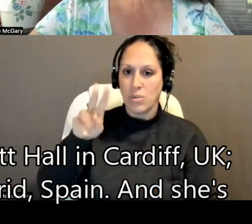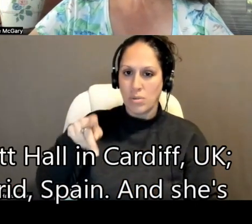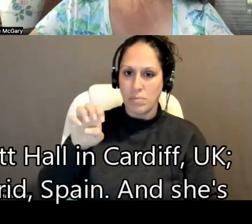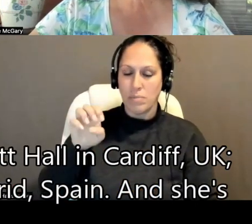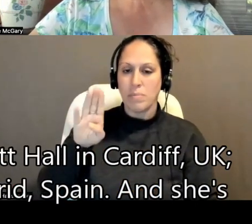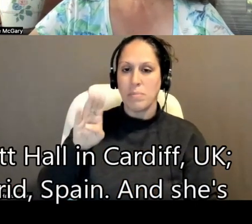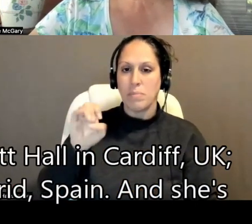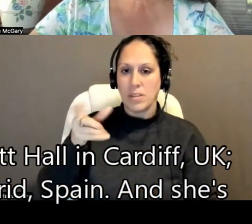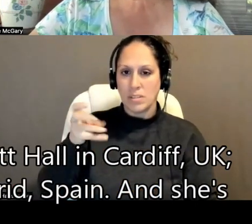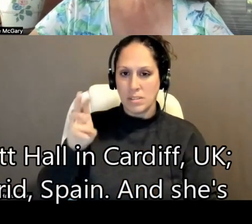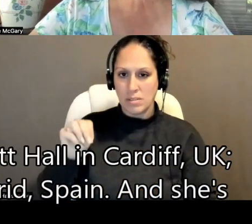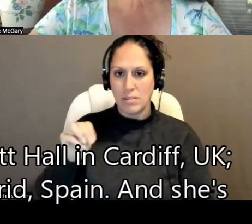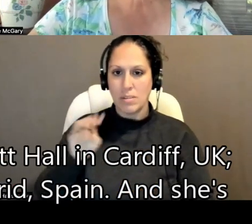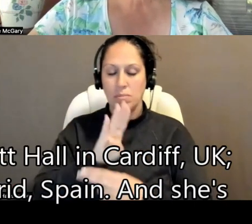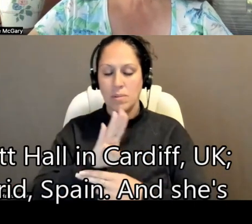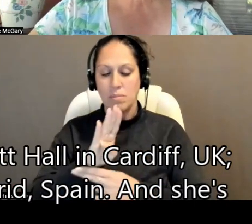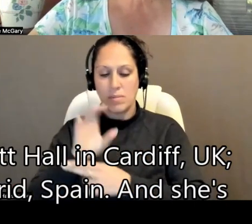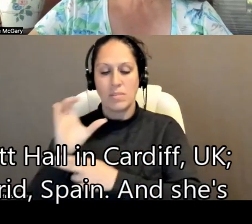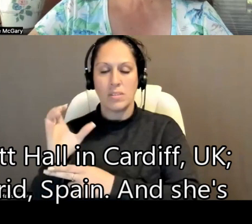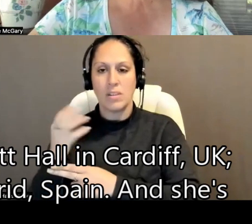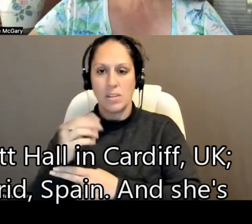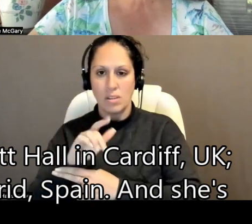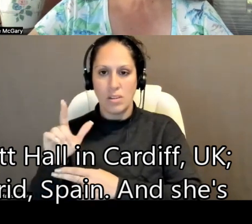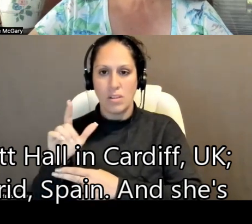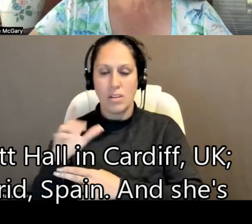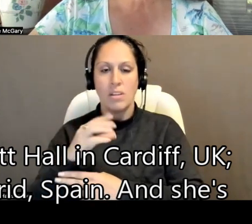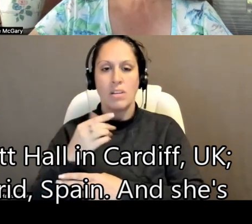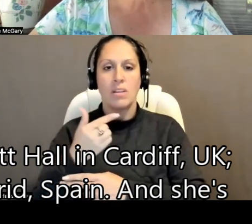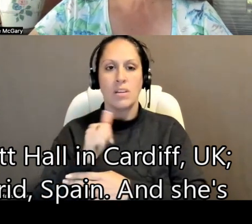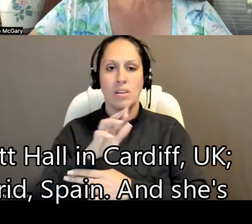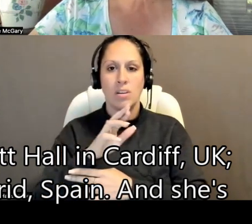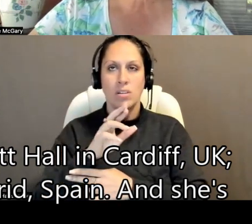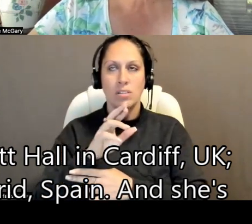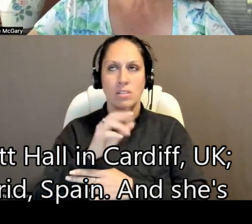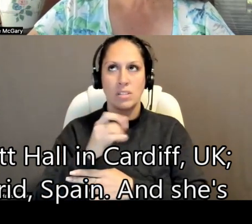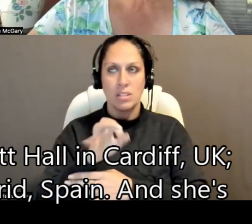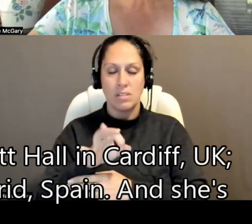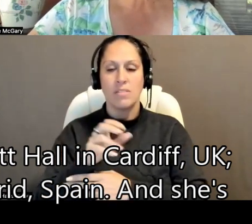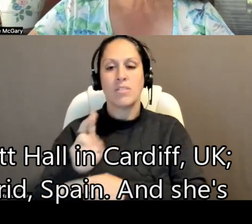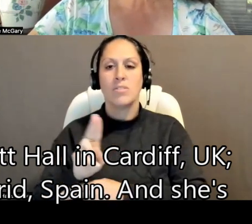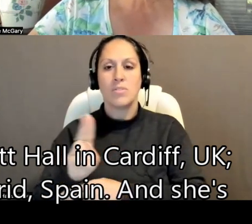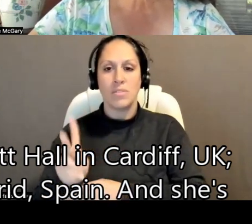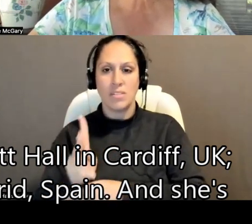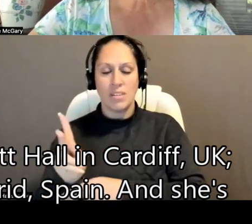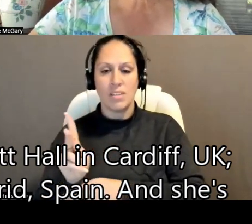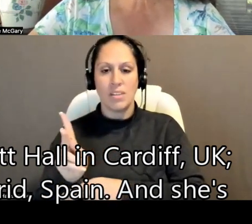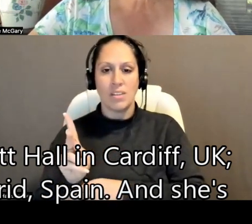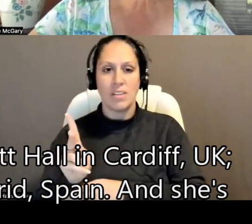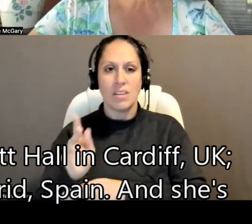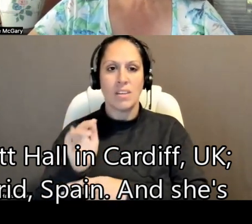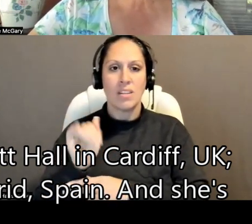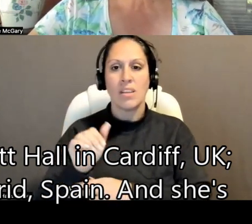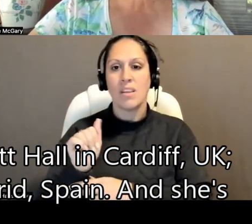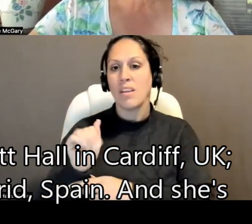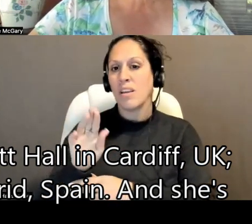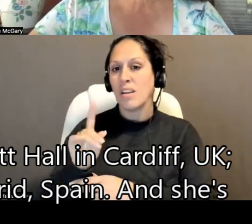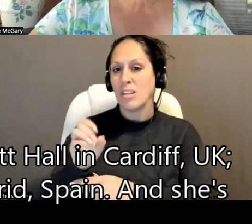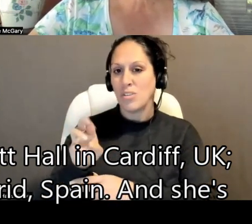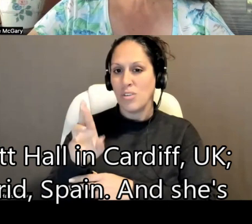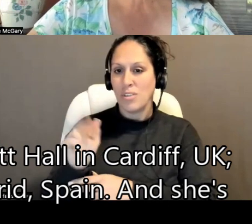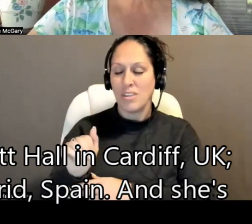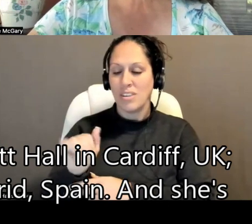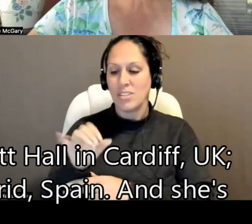BBC Holdington Hall in Cardiff, UK, Auditorio Sony in